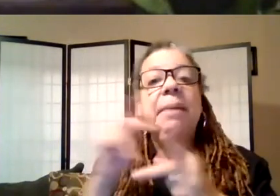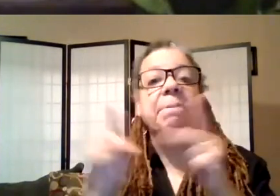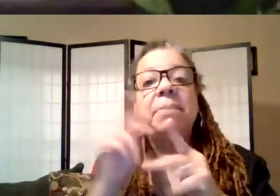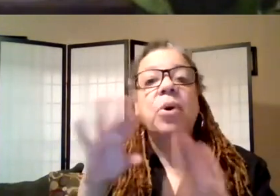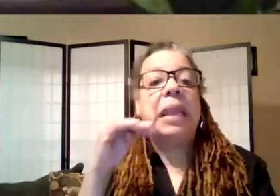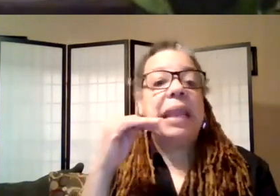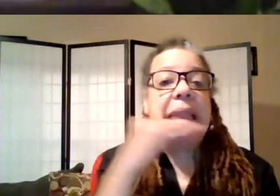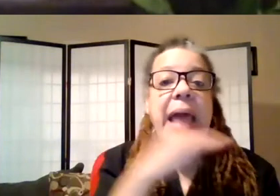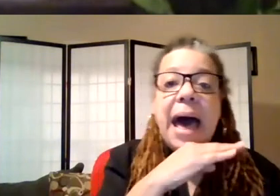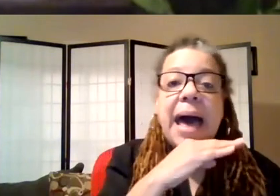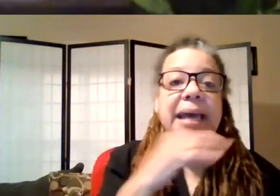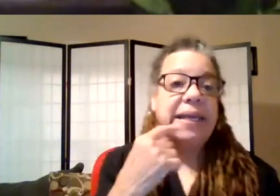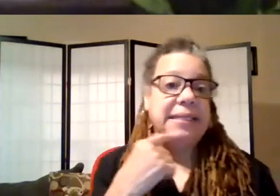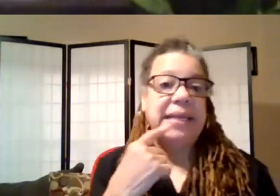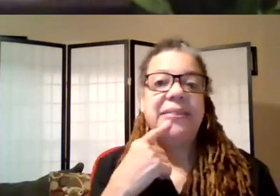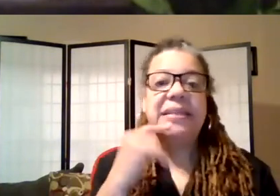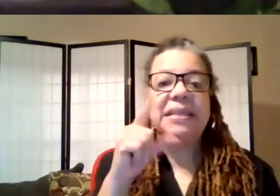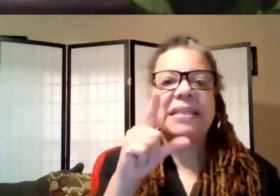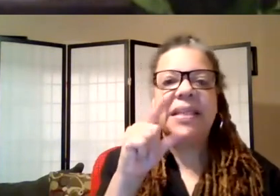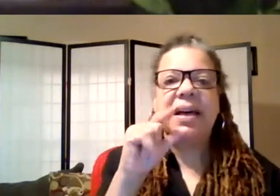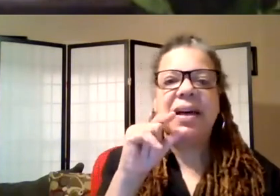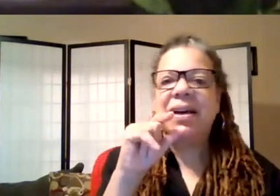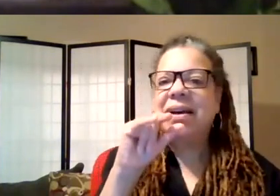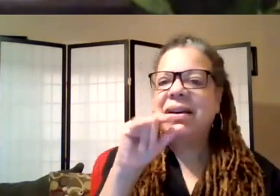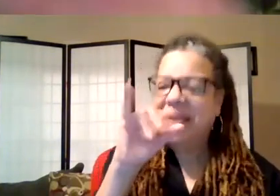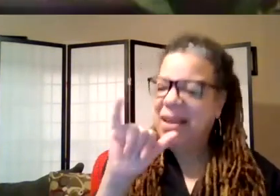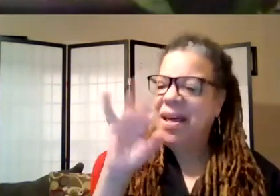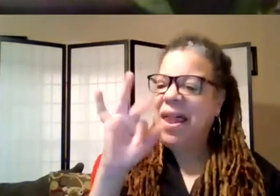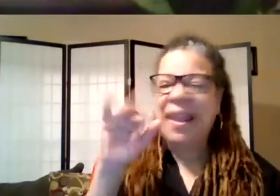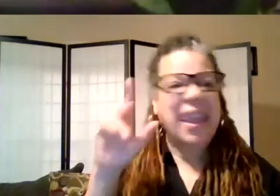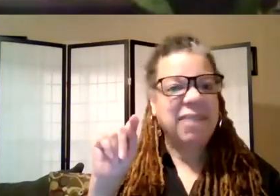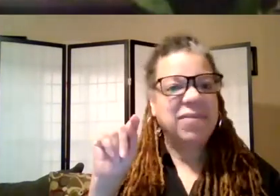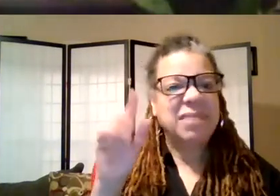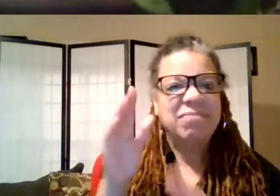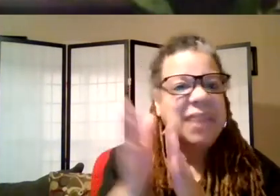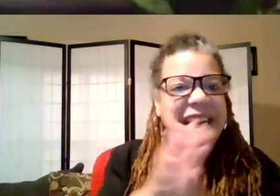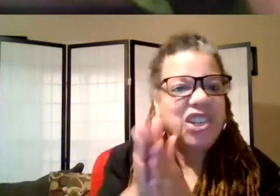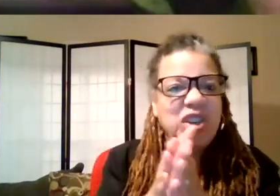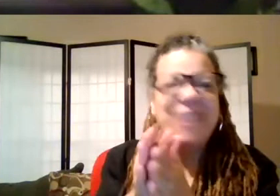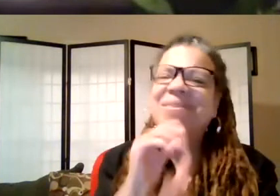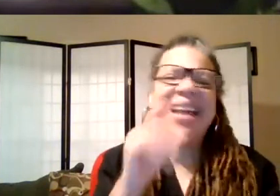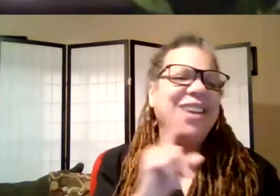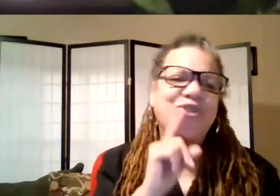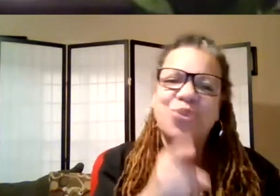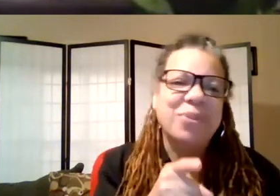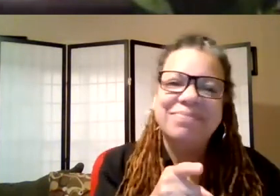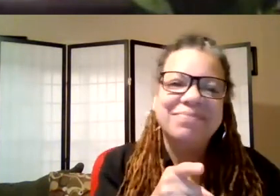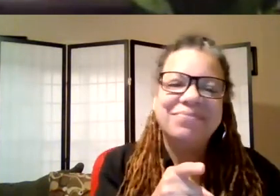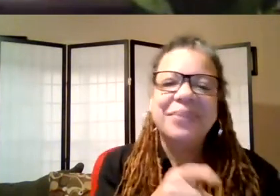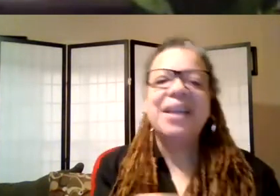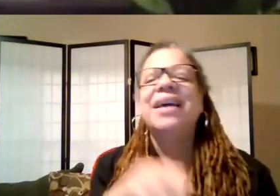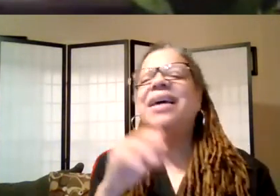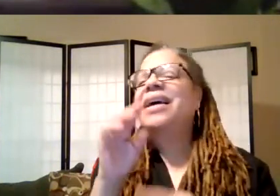saying that this is the LIFT initiative. That couldn't be farther from the truth. Over 2 years ago, environmental groups Move LA and